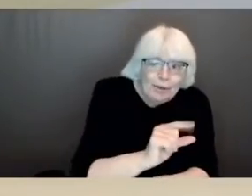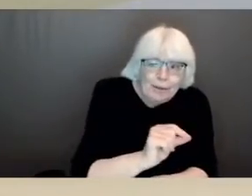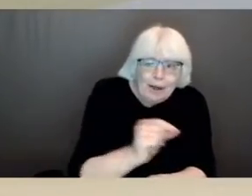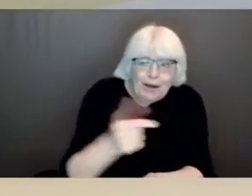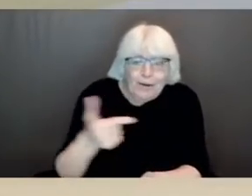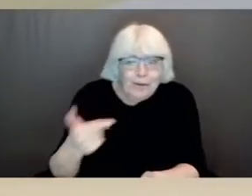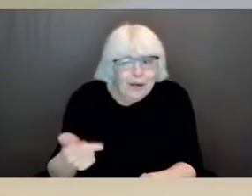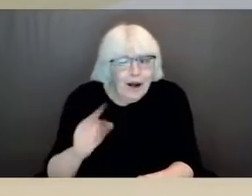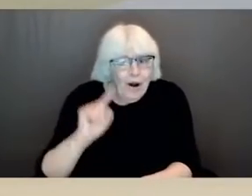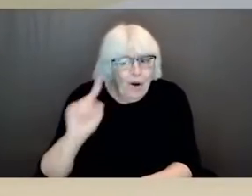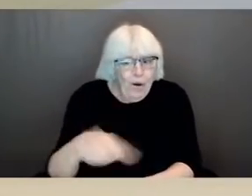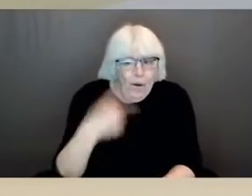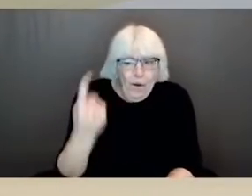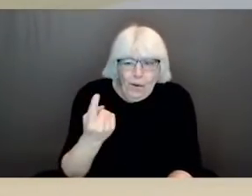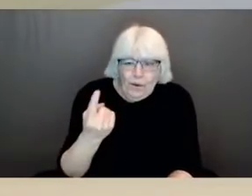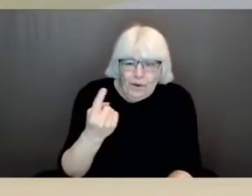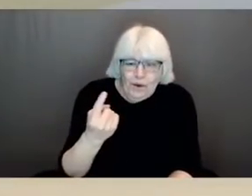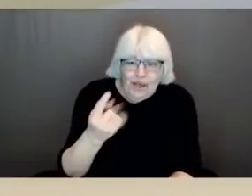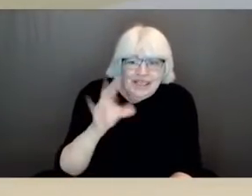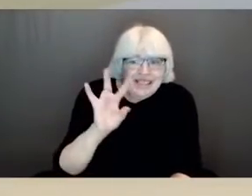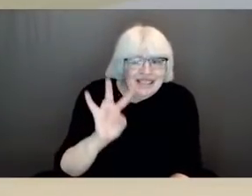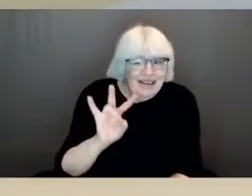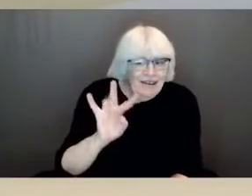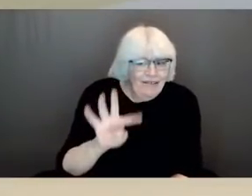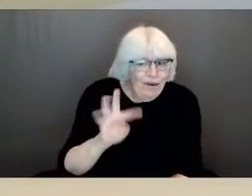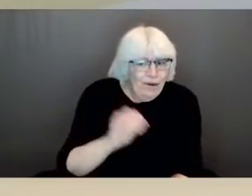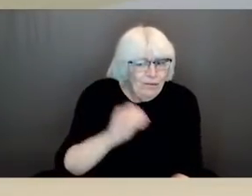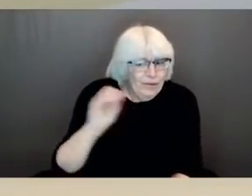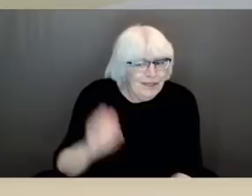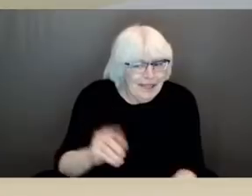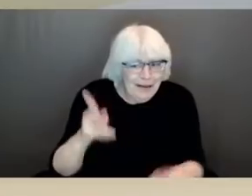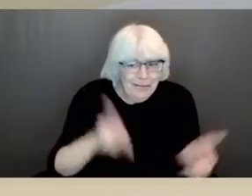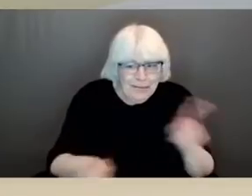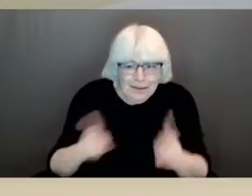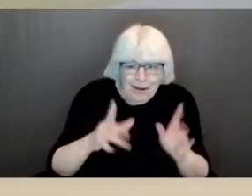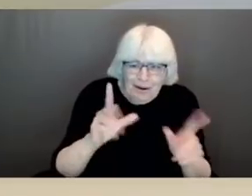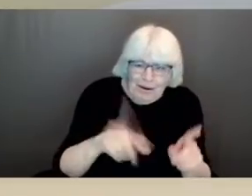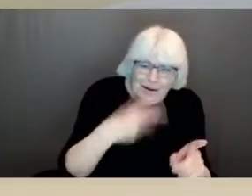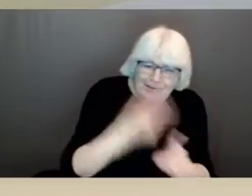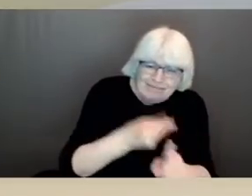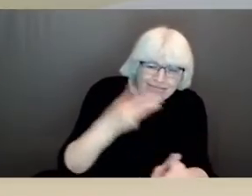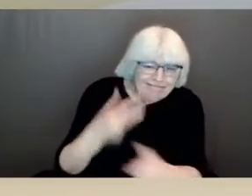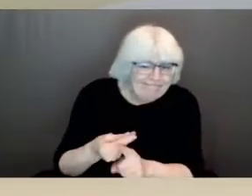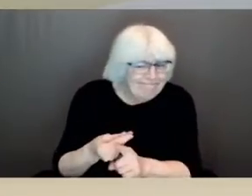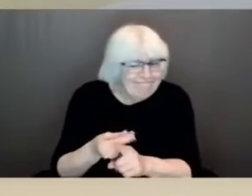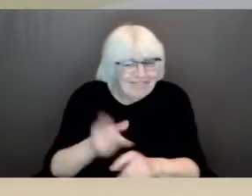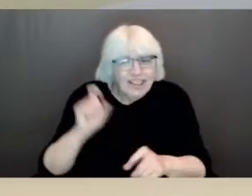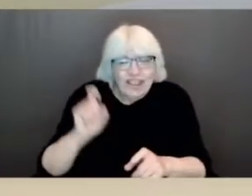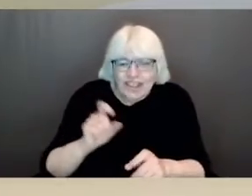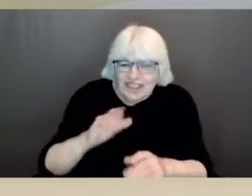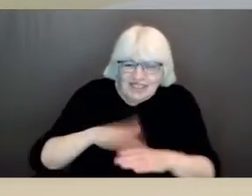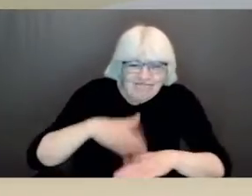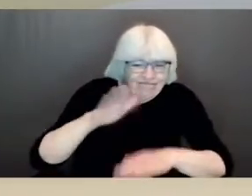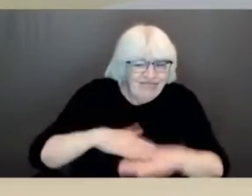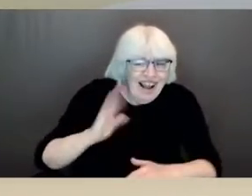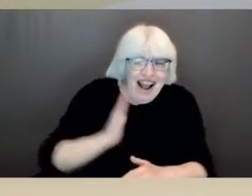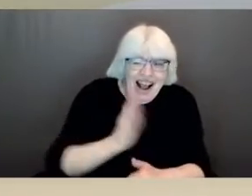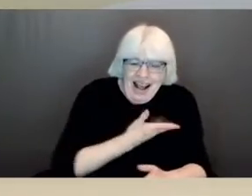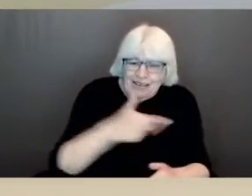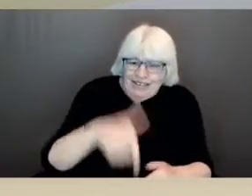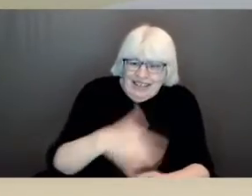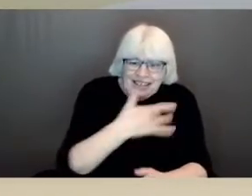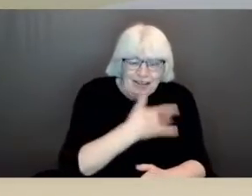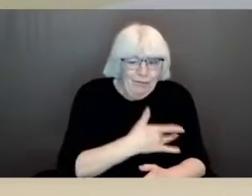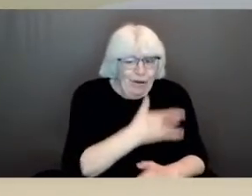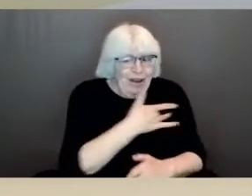74%, well below our provincial average. Effective immediately, pharmacists can administer the COVID-19